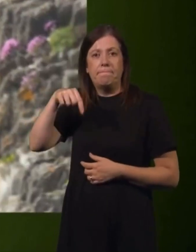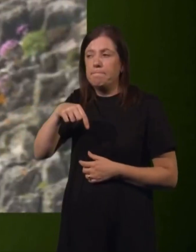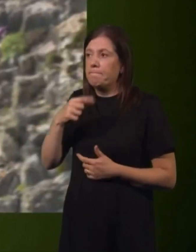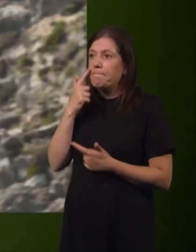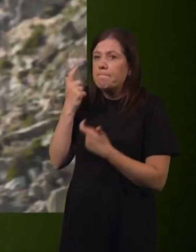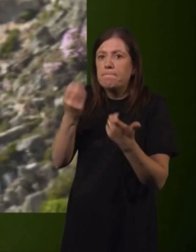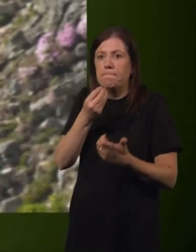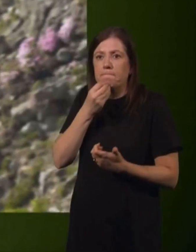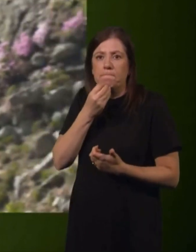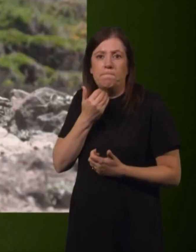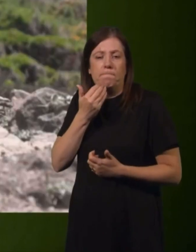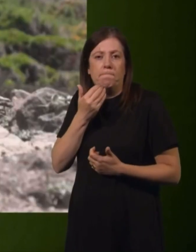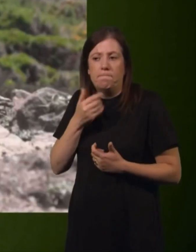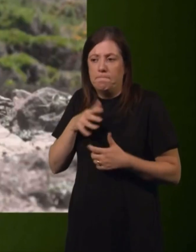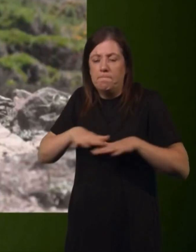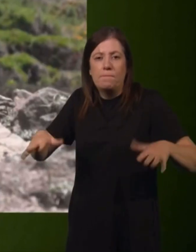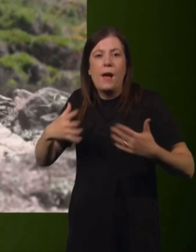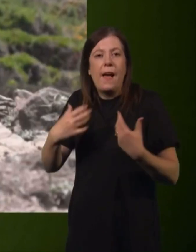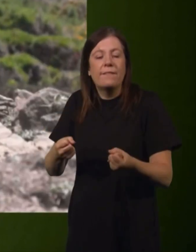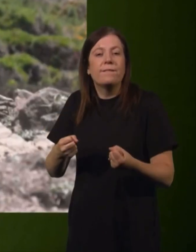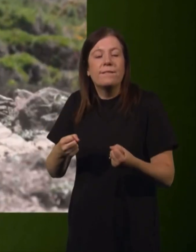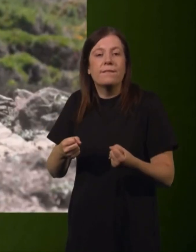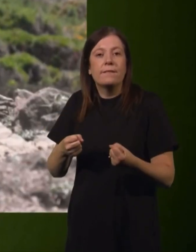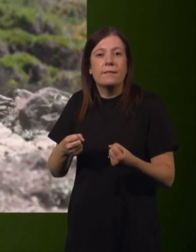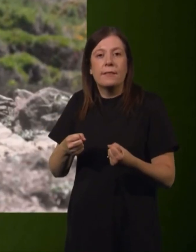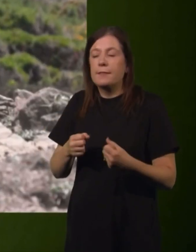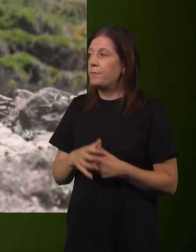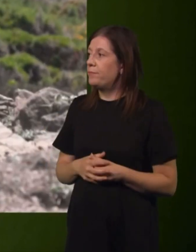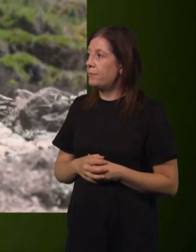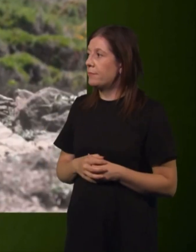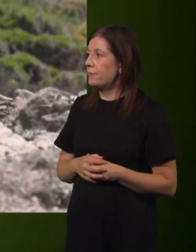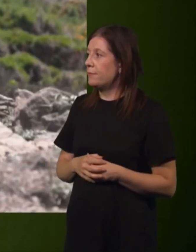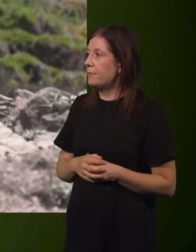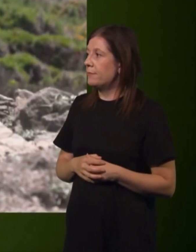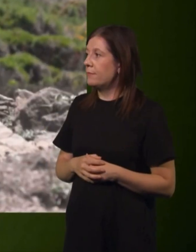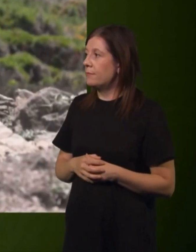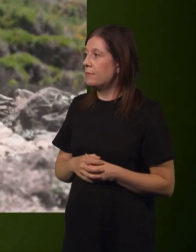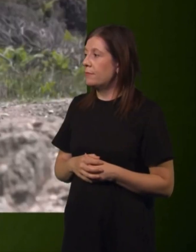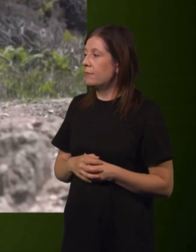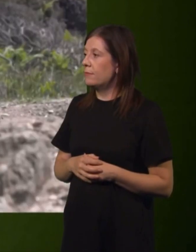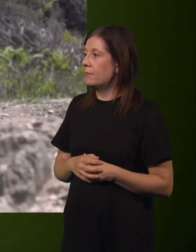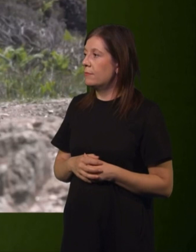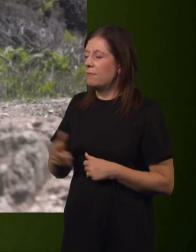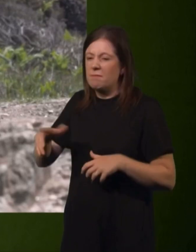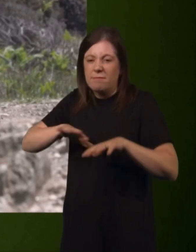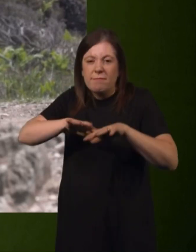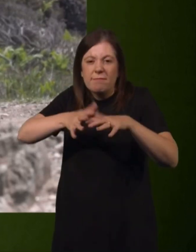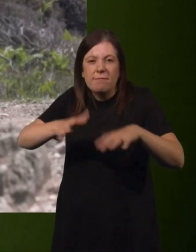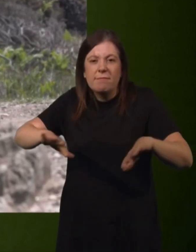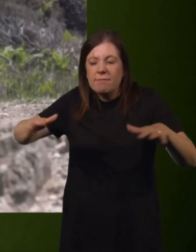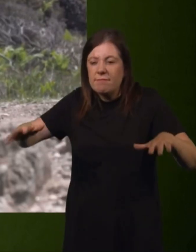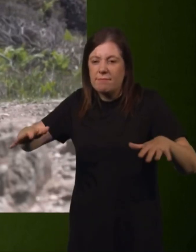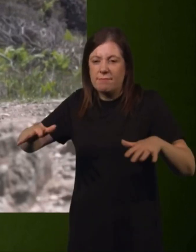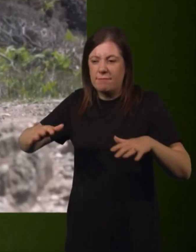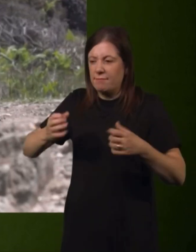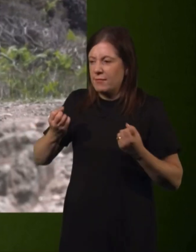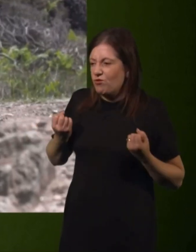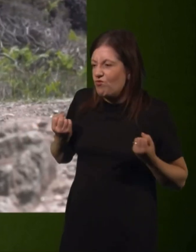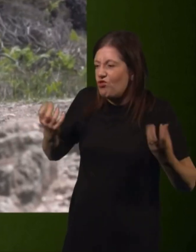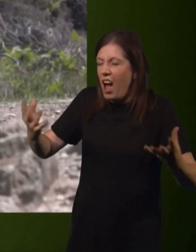foraging ground in this area as well. Now, they need a mosaic of patchy bracken and gorse and patches of open